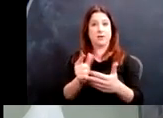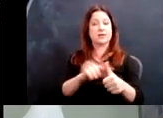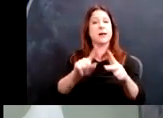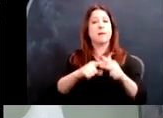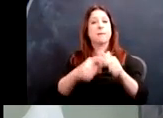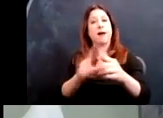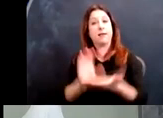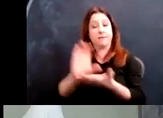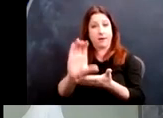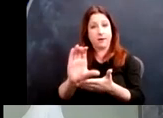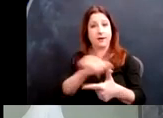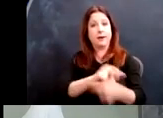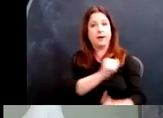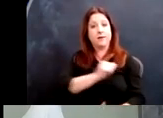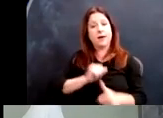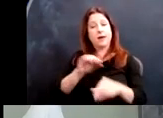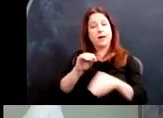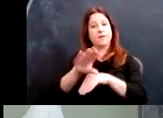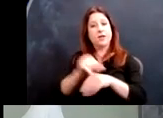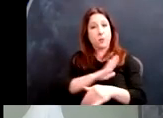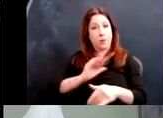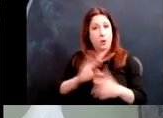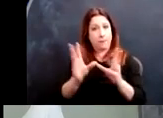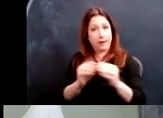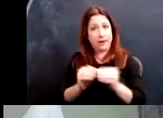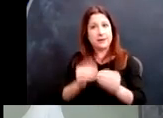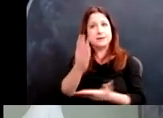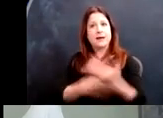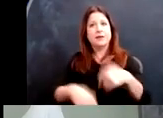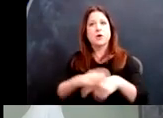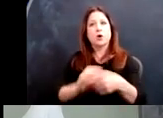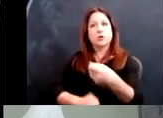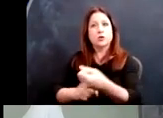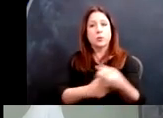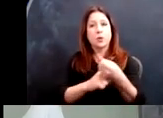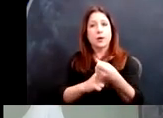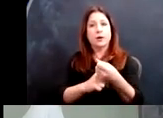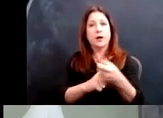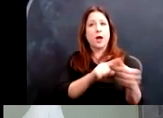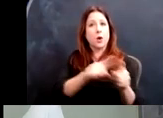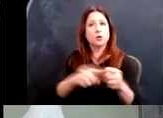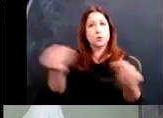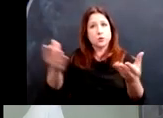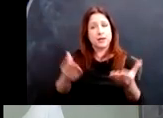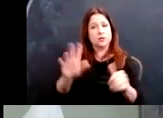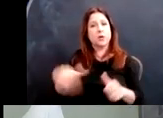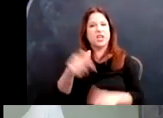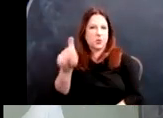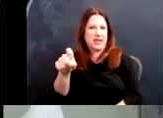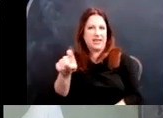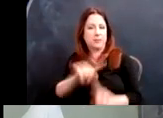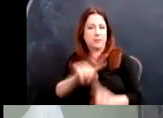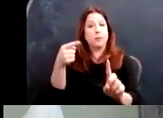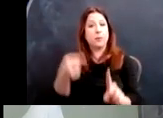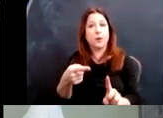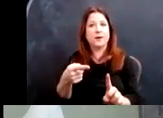funding, it's advisory board meetings, it's hands-on support, all of those activities. And then of course, you guys tell us what else we need to be doing. But our idea is that there's